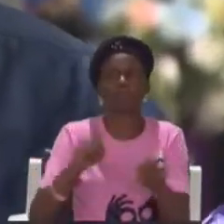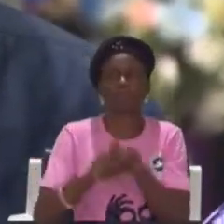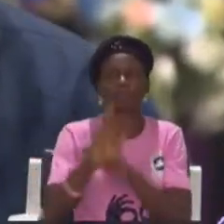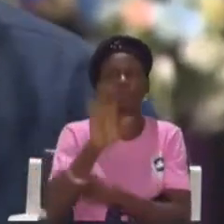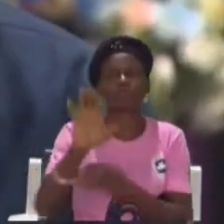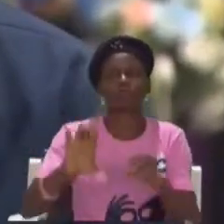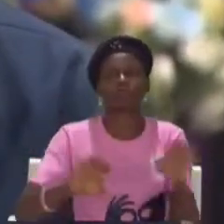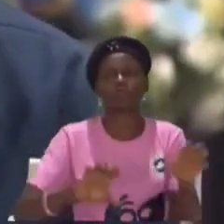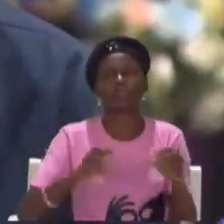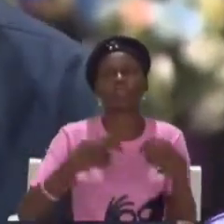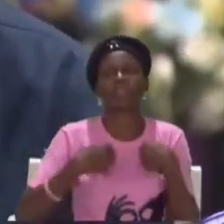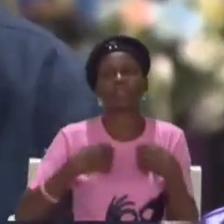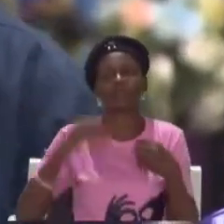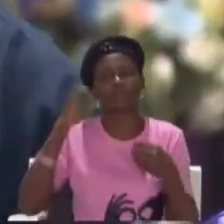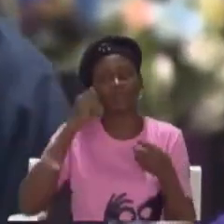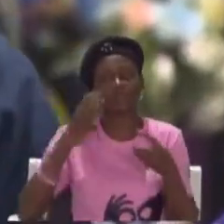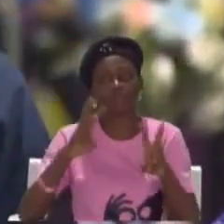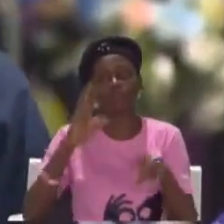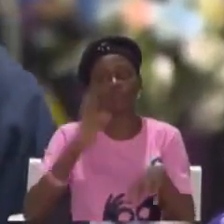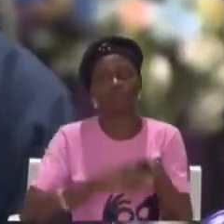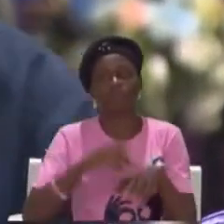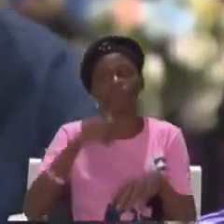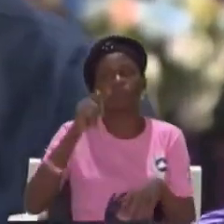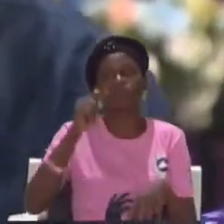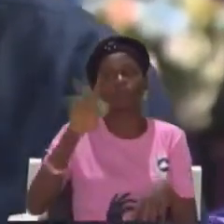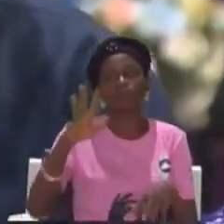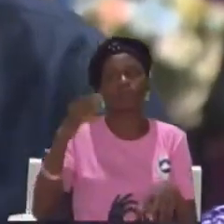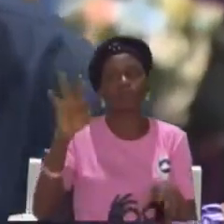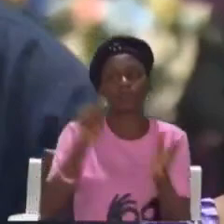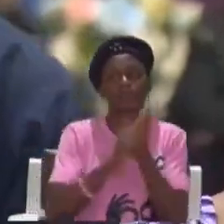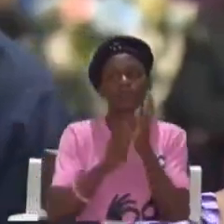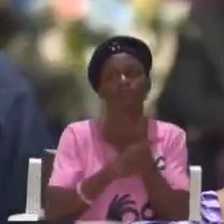it, on the 25th of April,